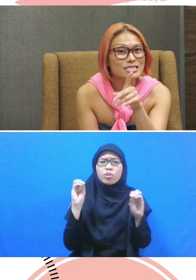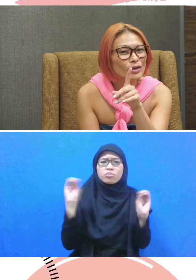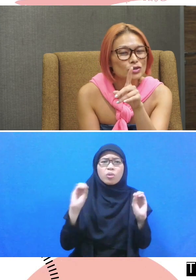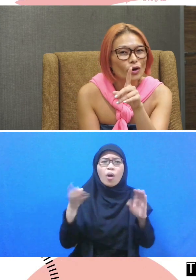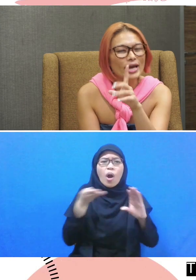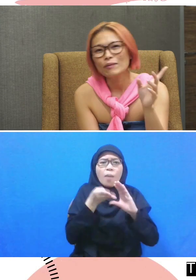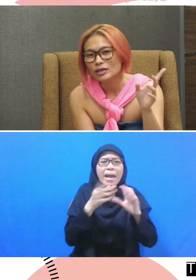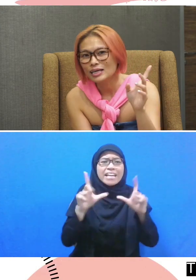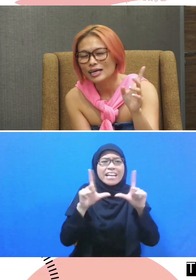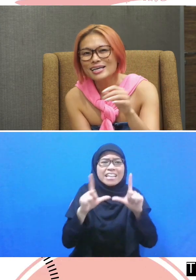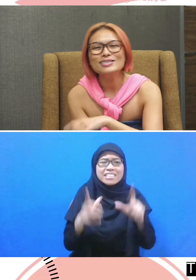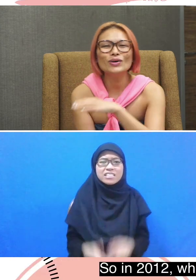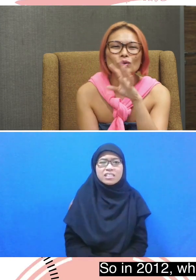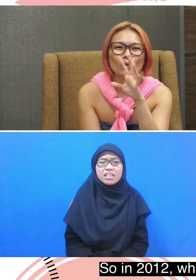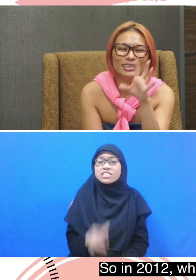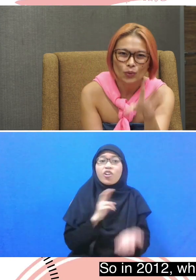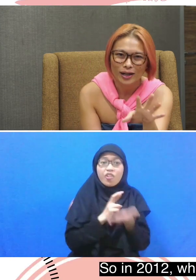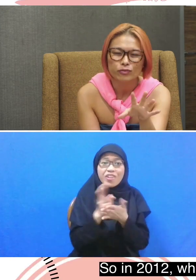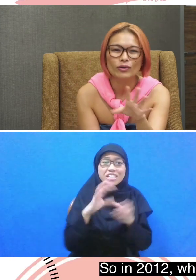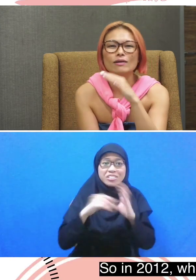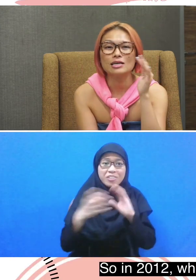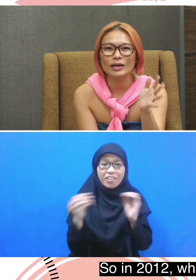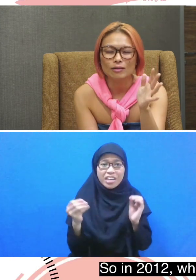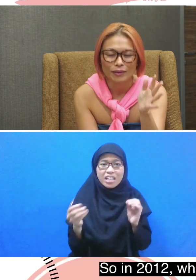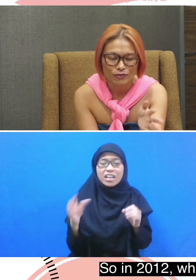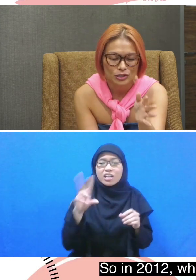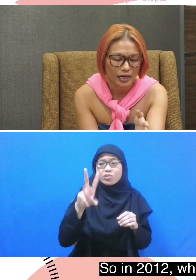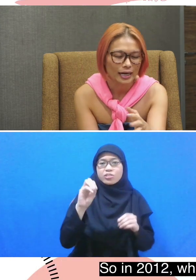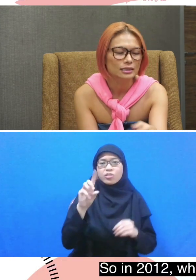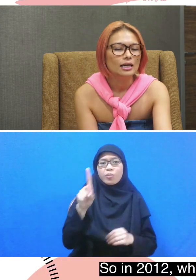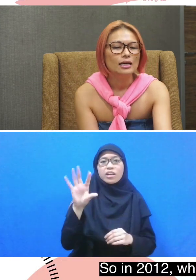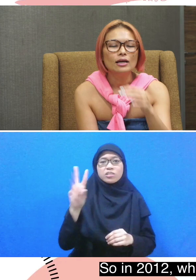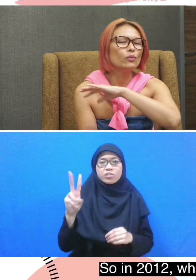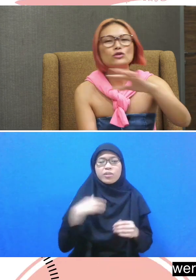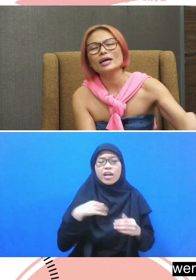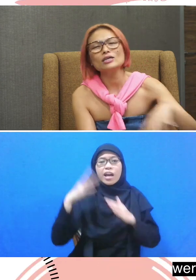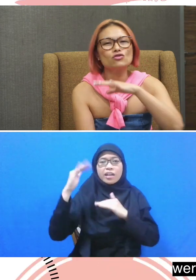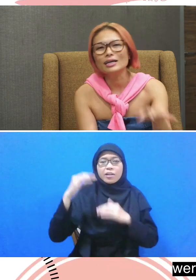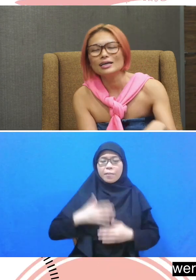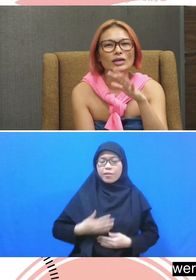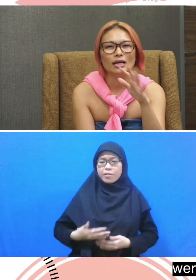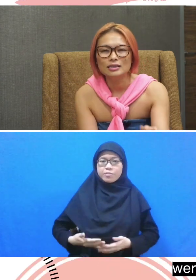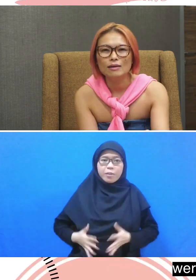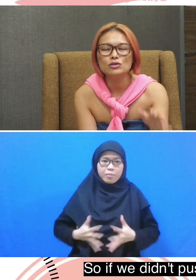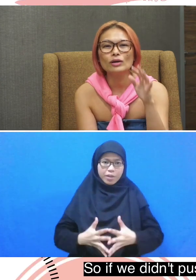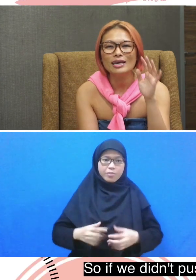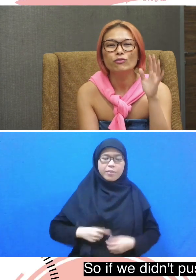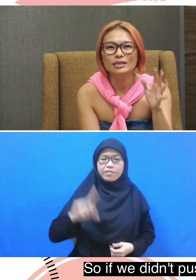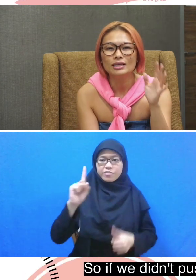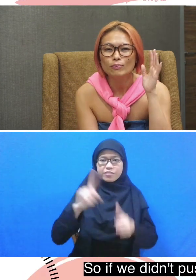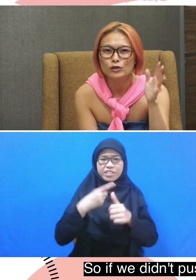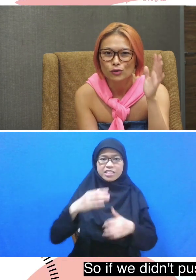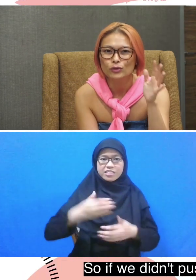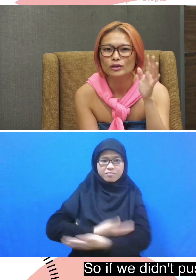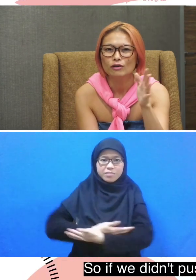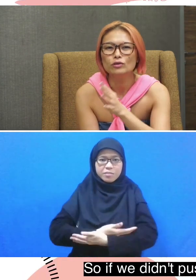This is a real story. I'm not kidding. So in 2012, when I was expecting my first child, you know, we're trying, struggling to get the name. So if we